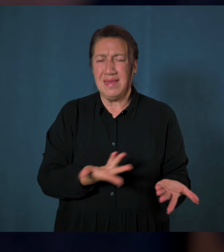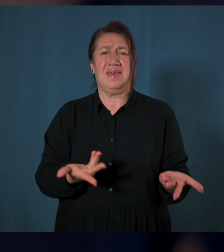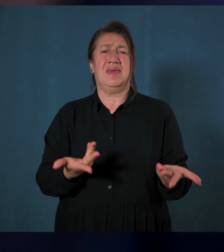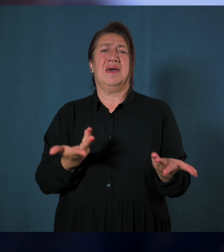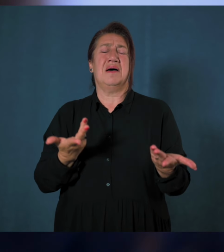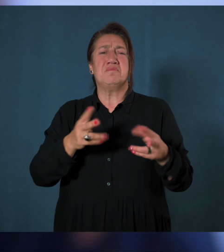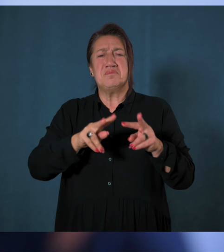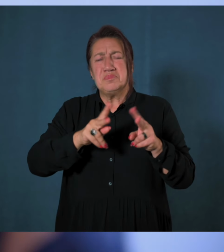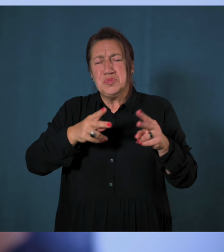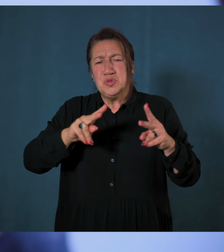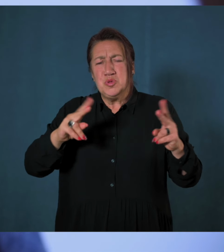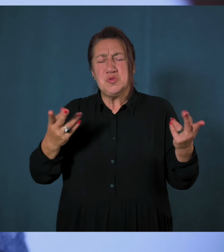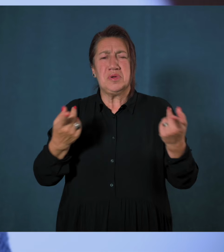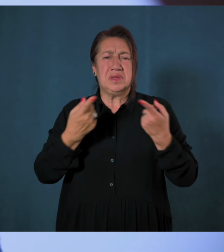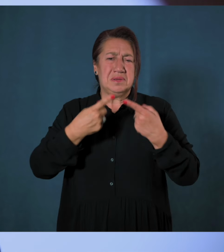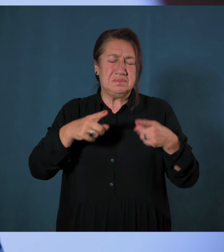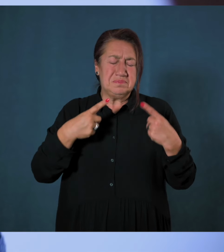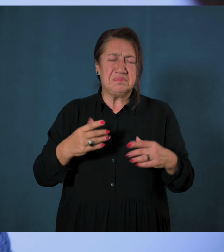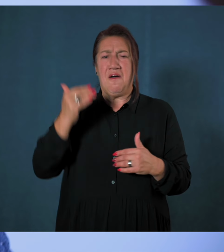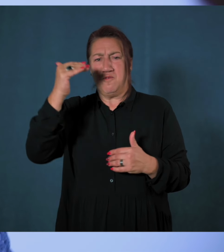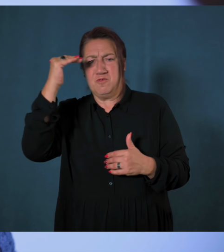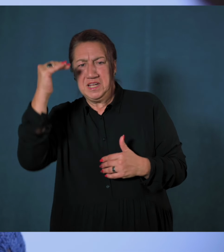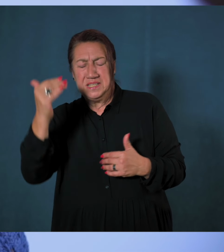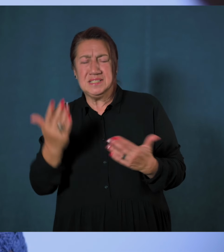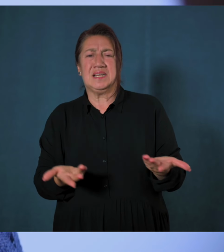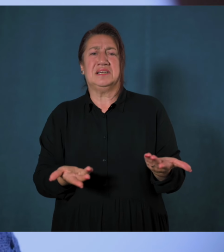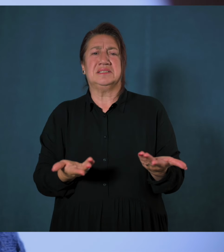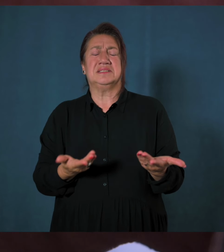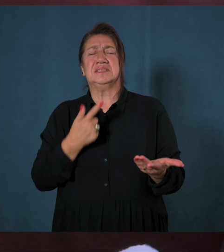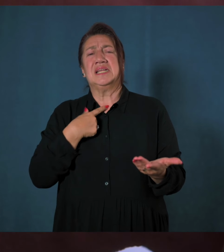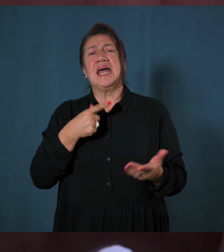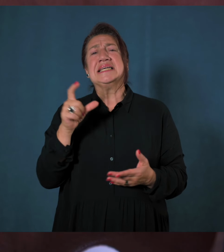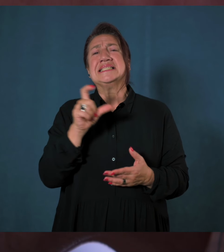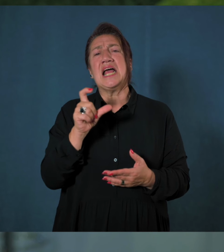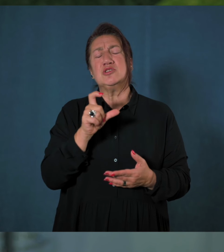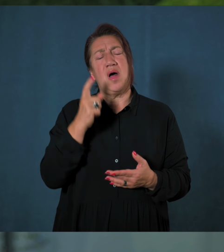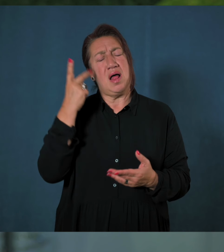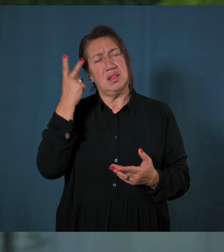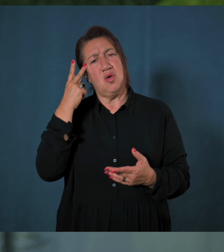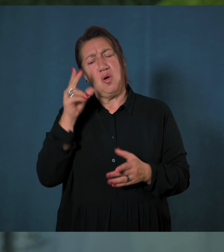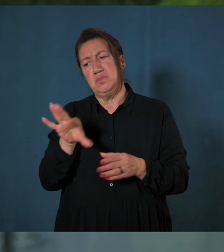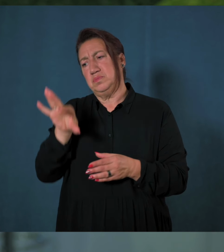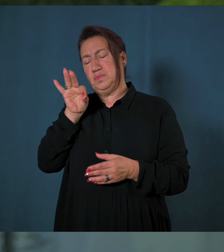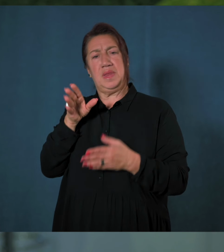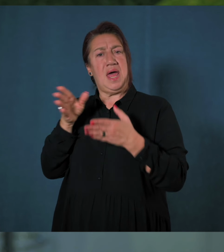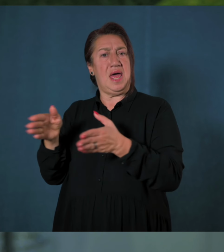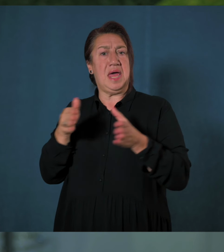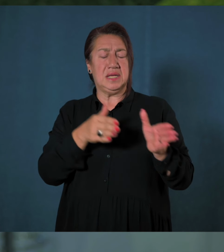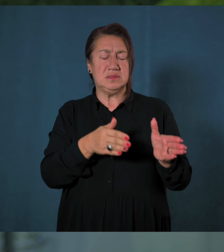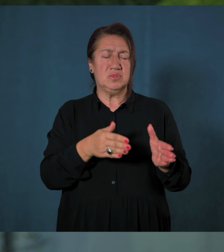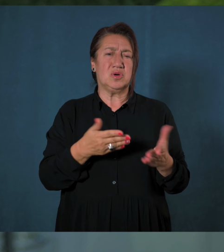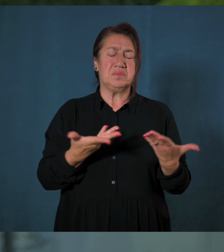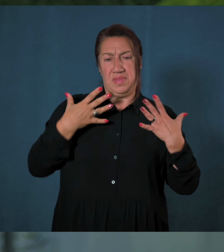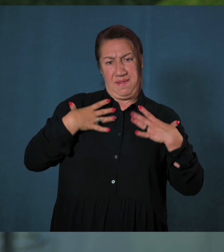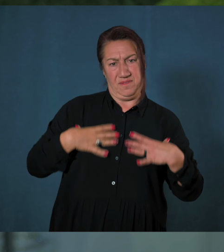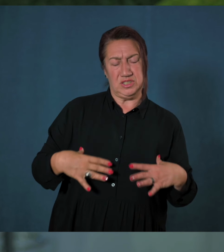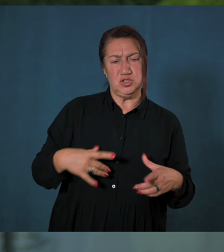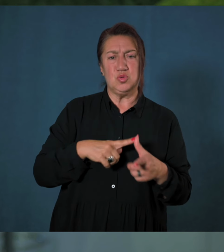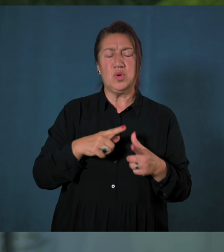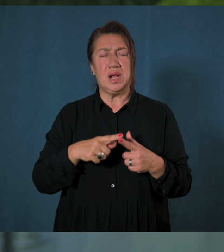Without regard to gender, ethnicity, religion, age, sexual orientation, physical or mental